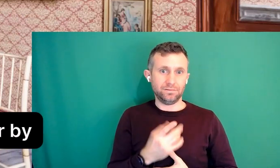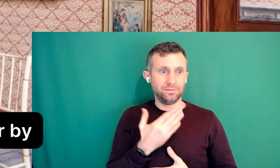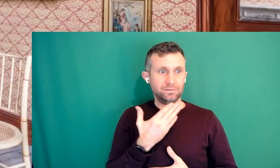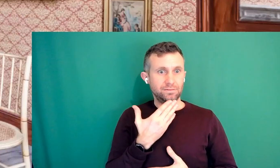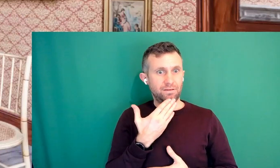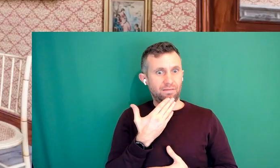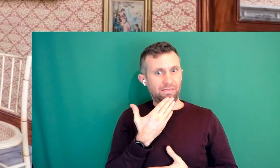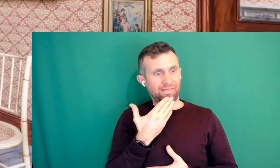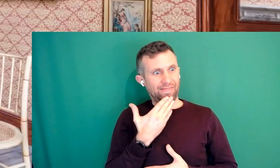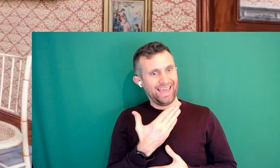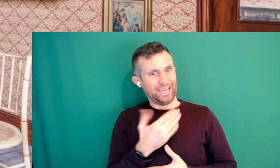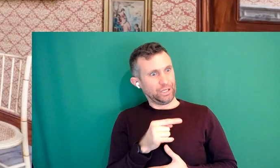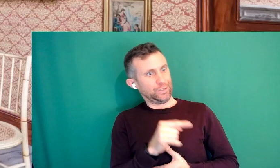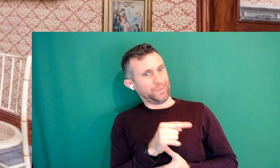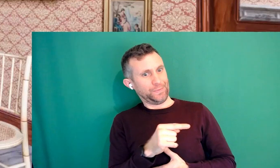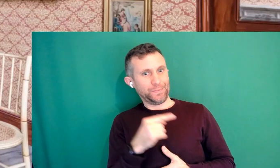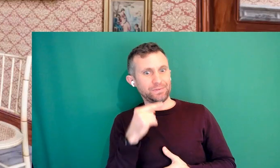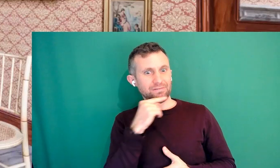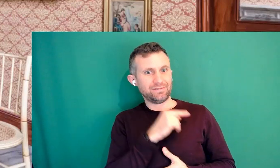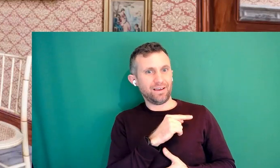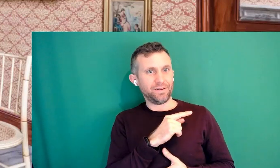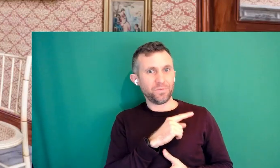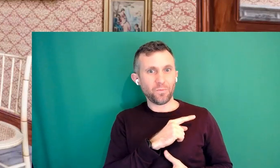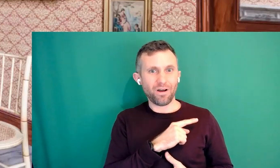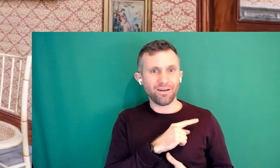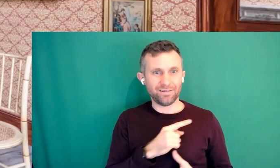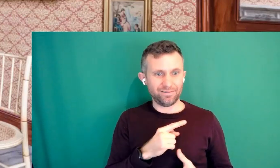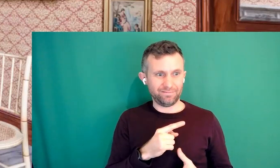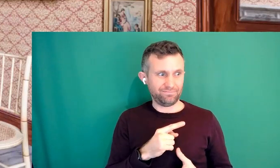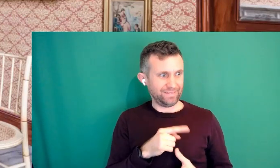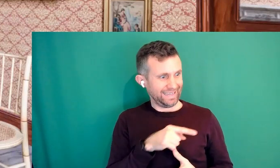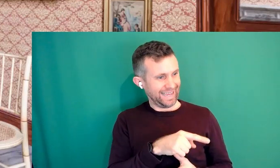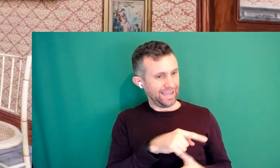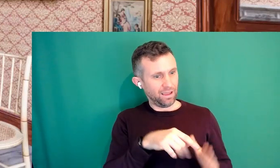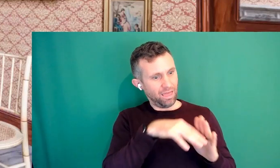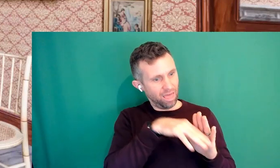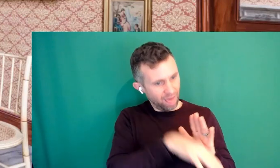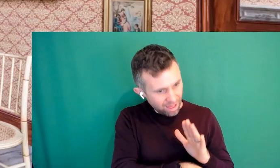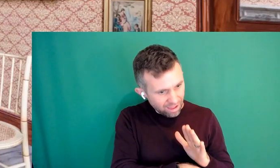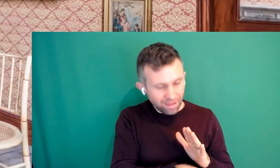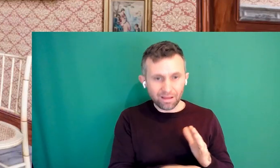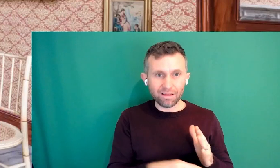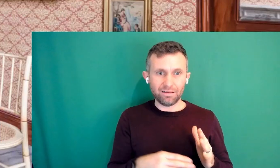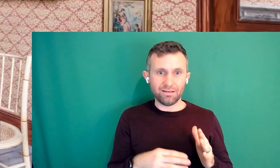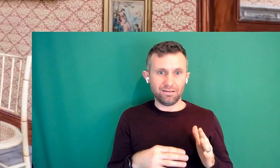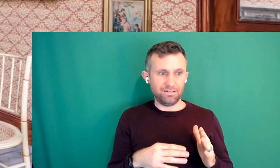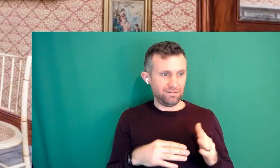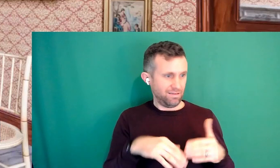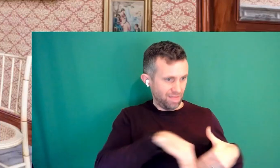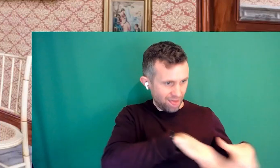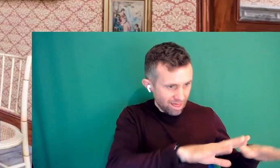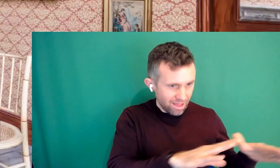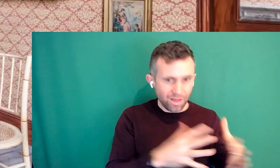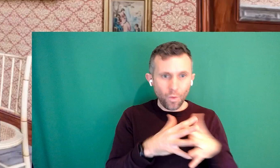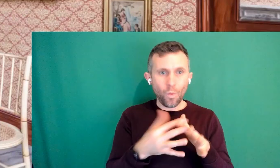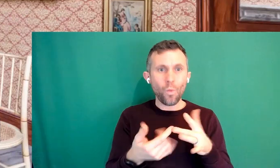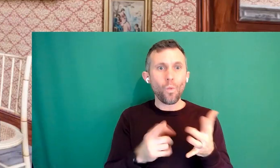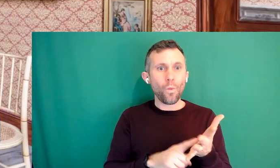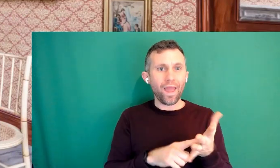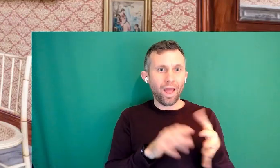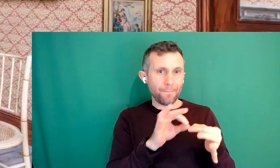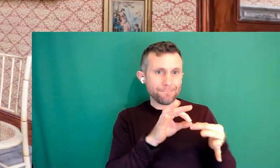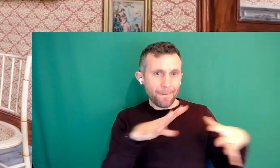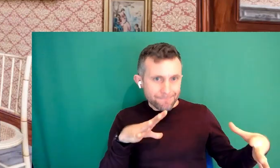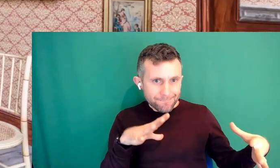by. However, drastically changed her bedroom to accommodate a large collection